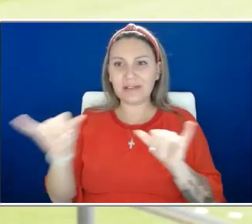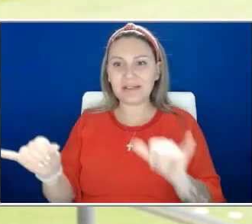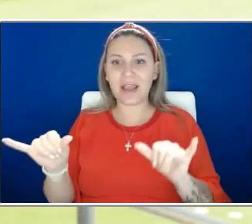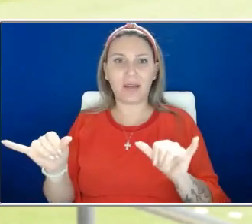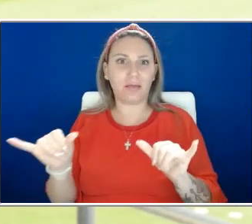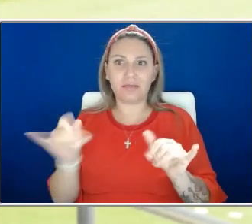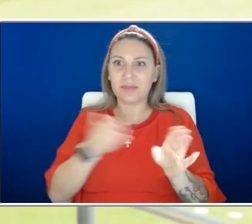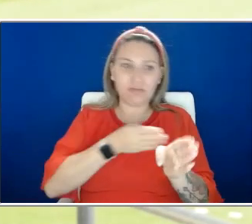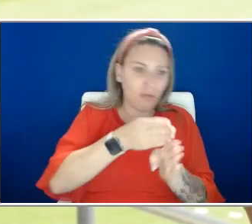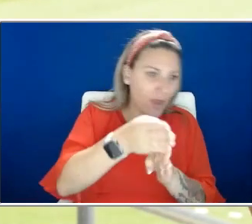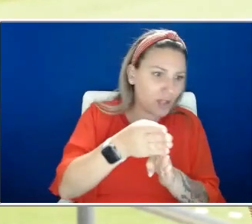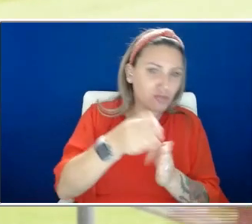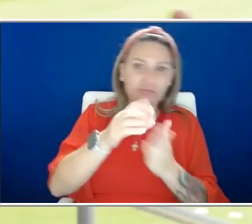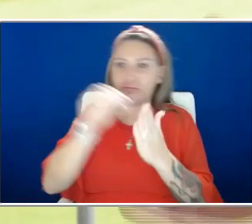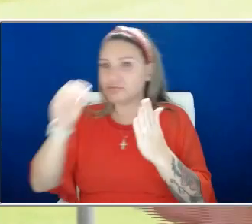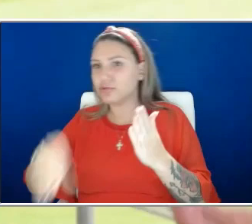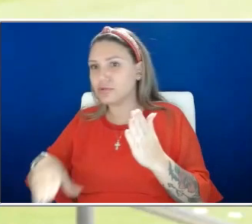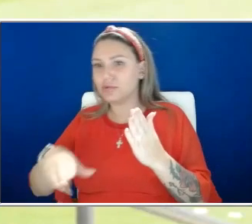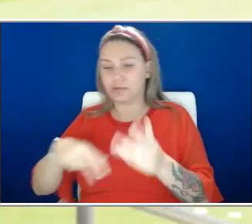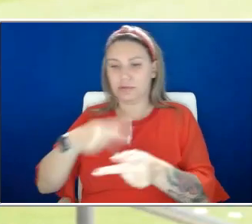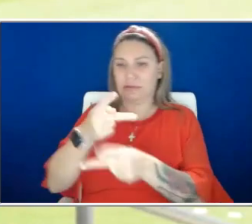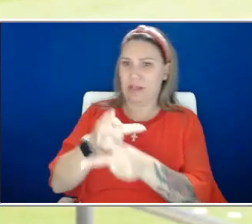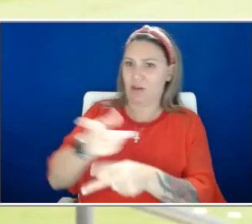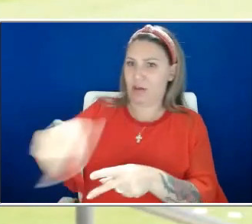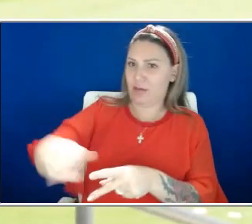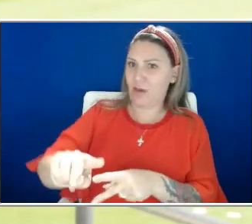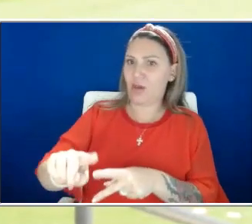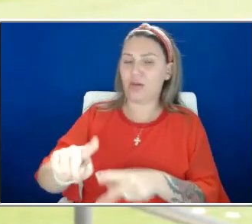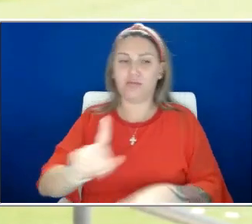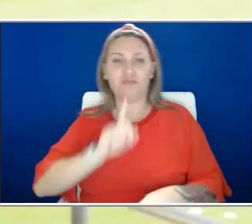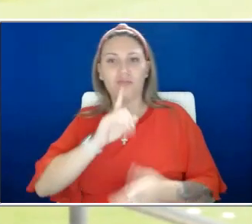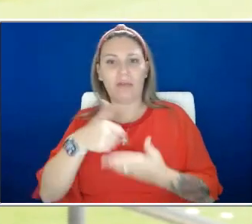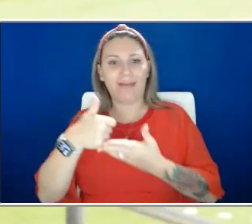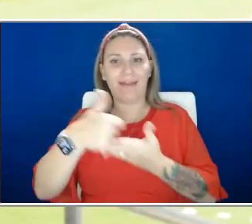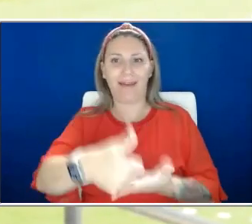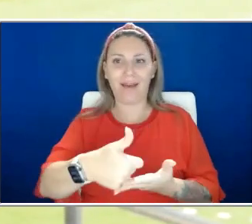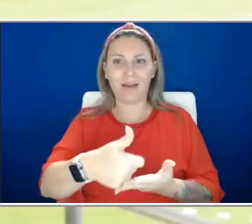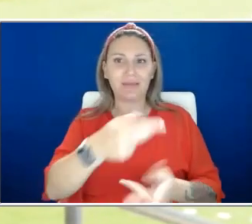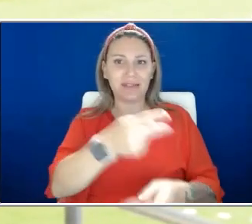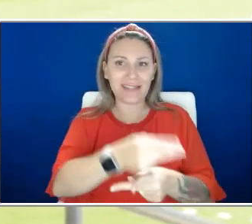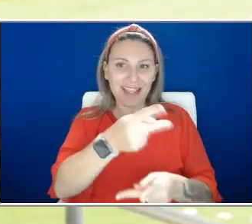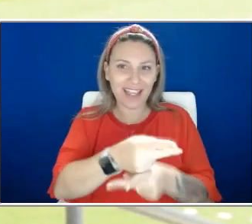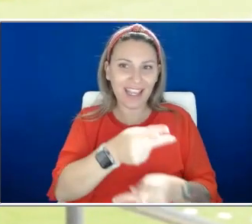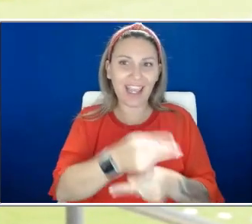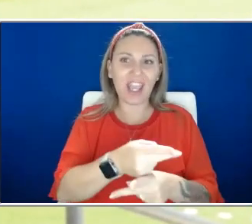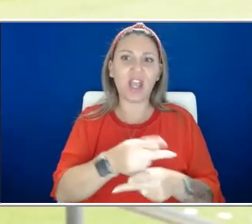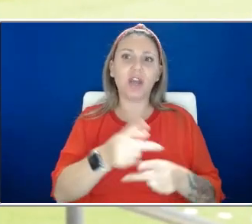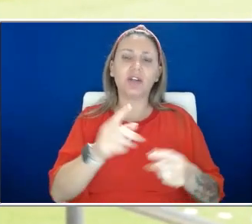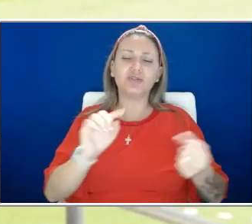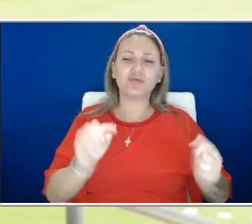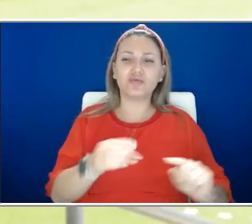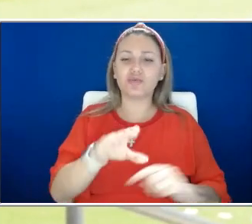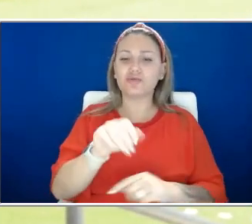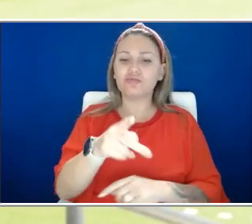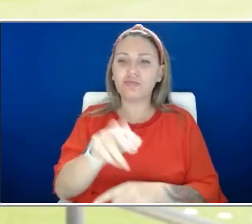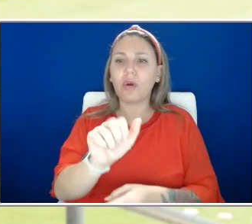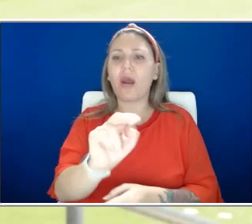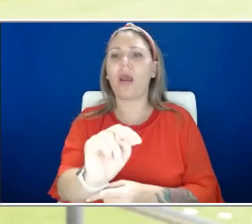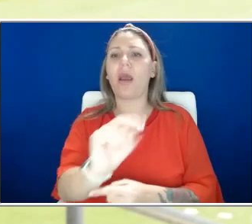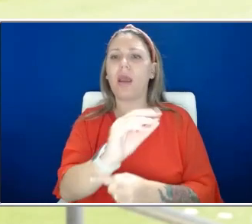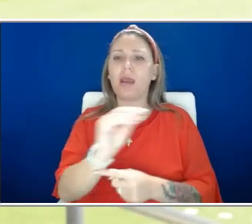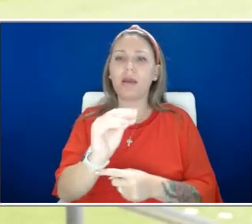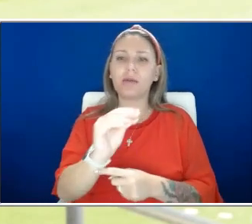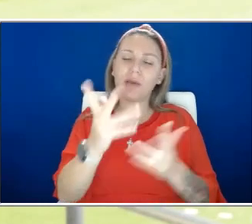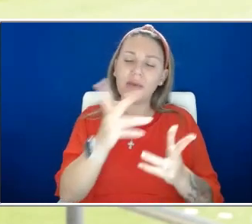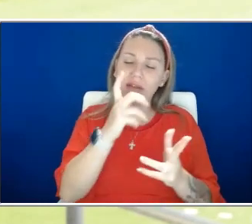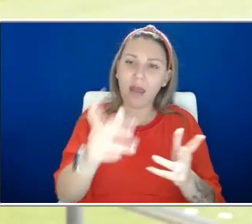I think being able to care for these guys at this level really helps us take care of those sprains and strains, but also the more severe ligamentous injuries, things